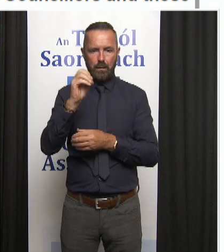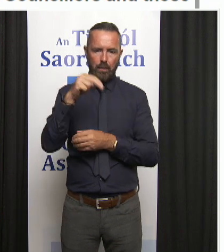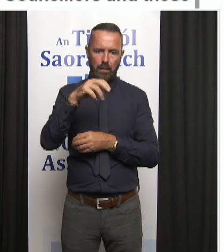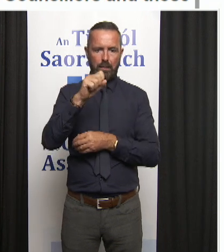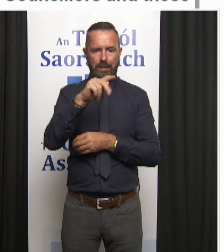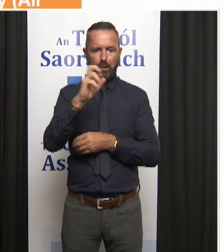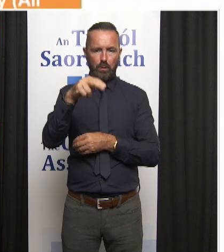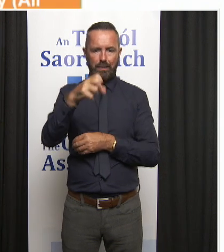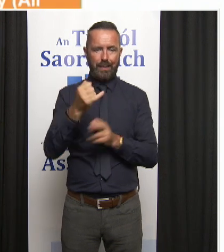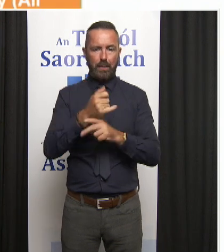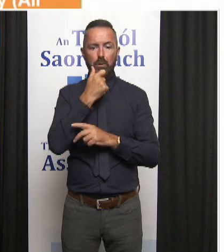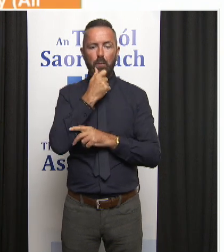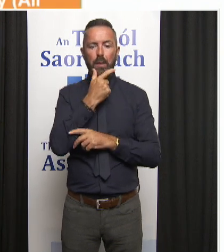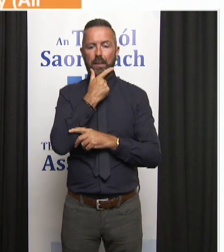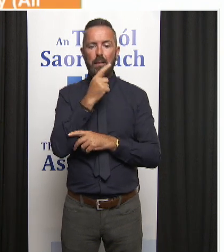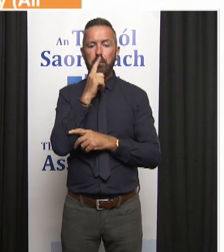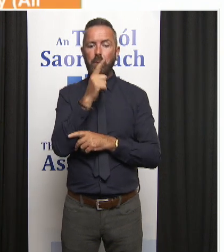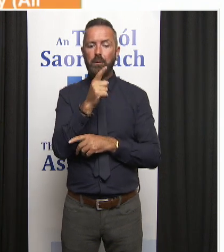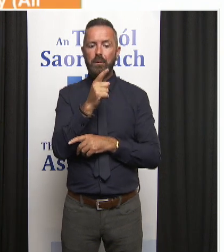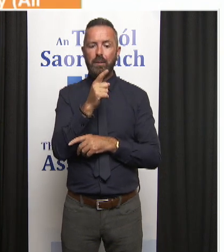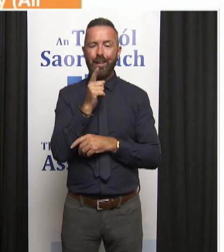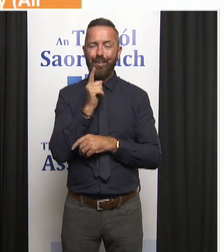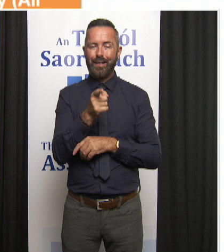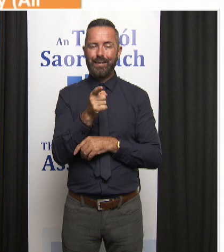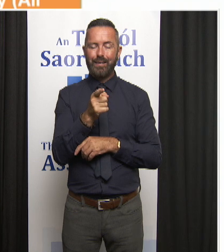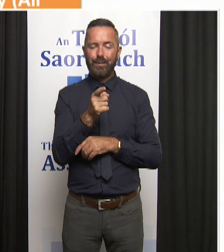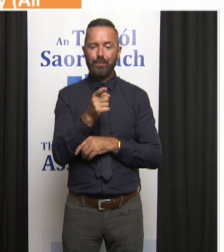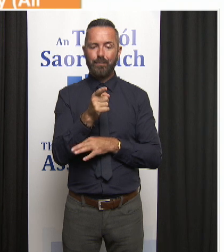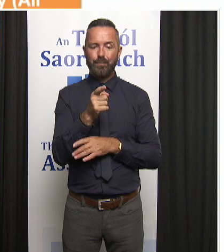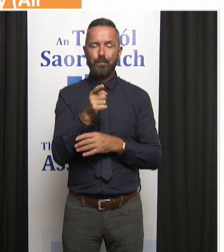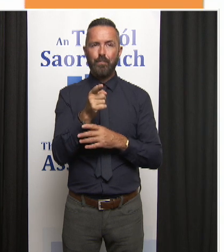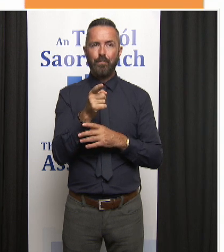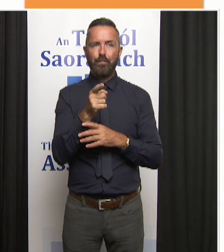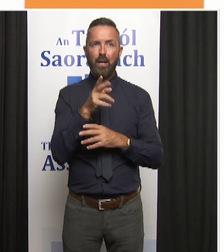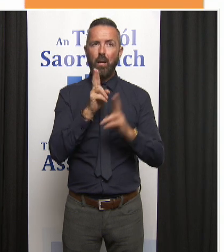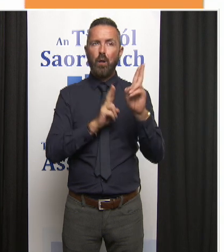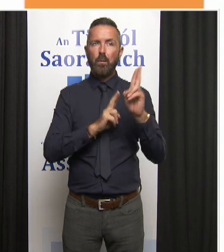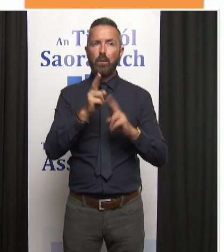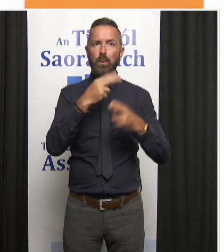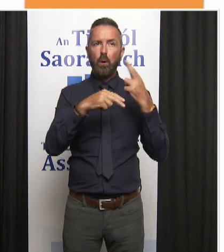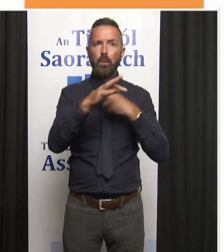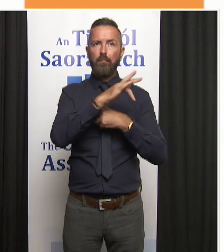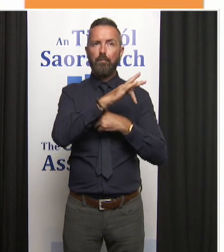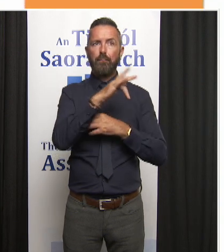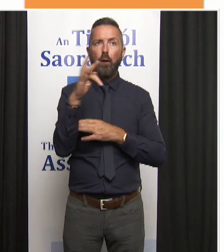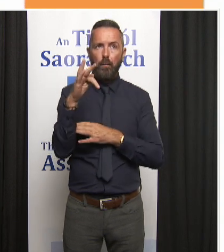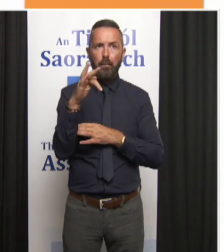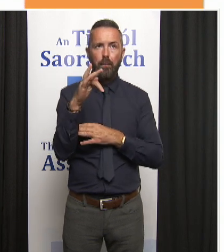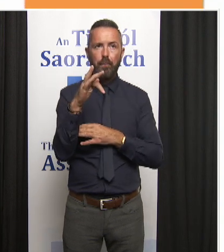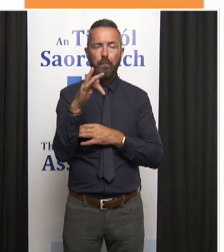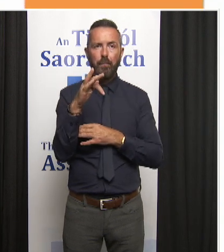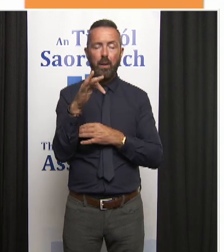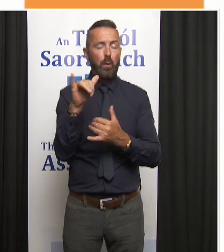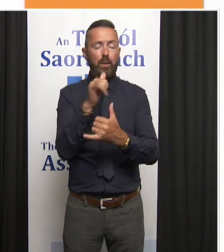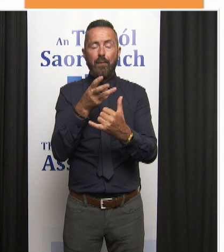Dublin new structure. But we were the point on this was that they should come from however the green